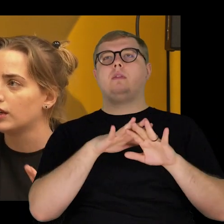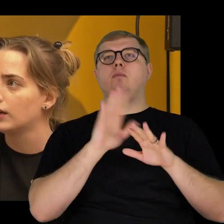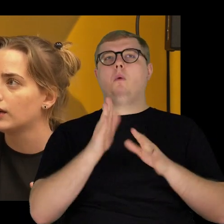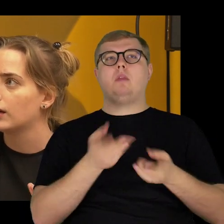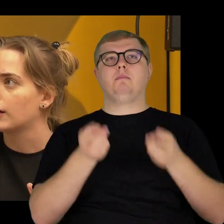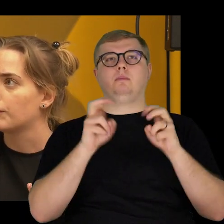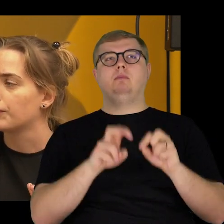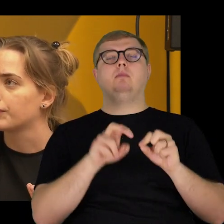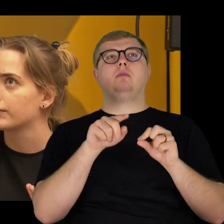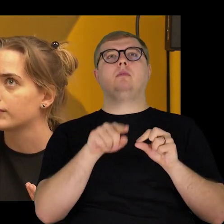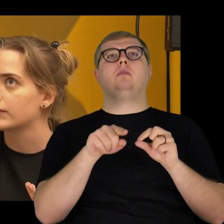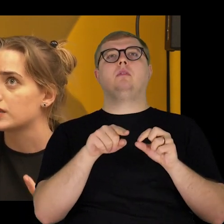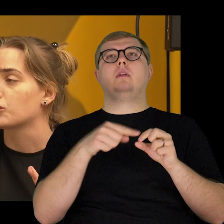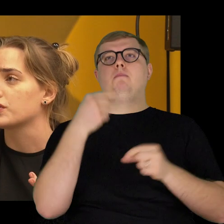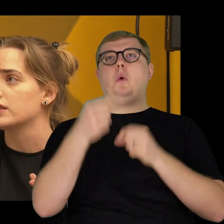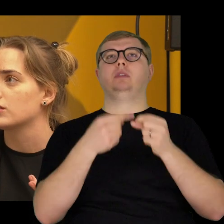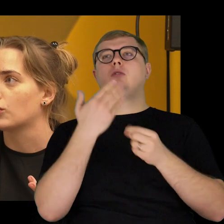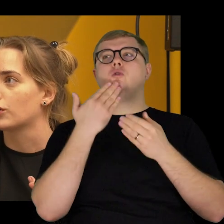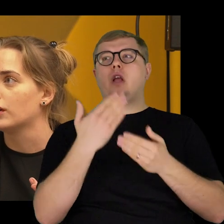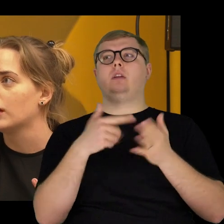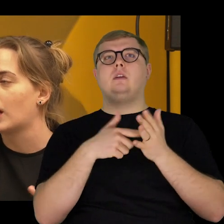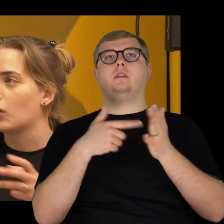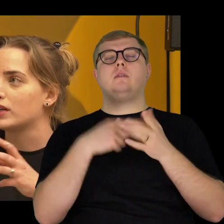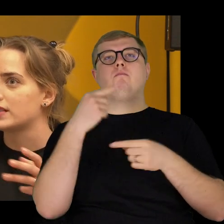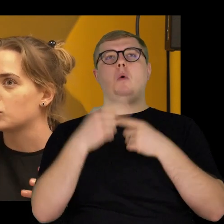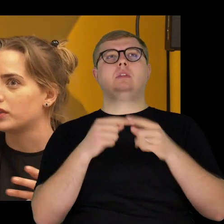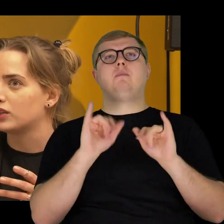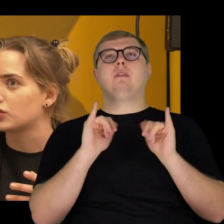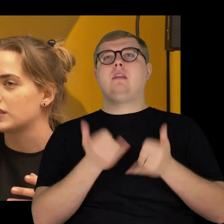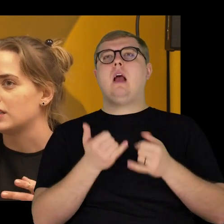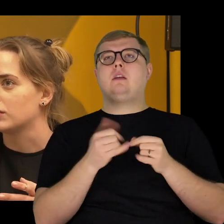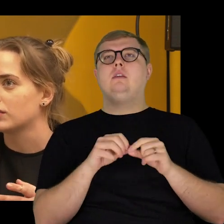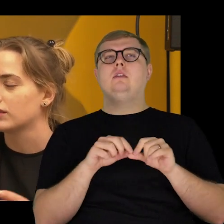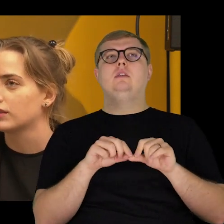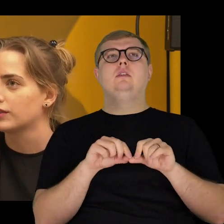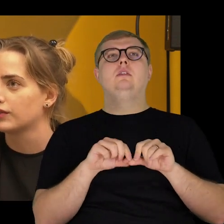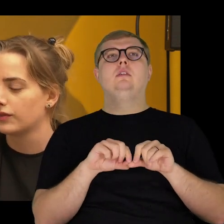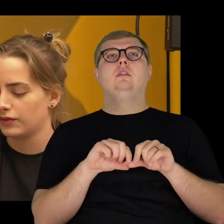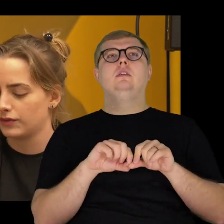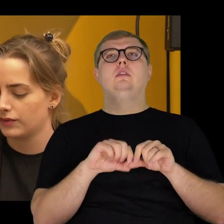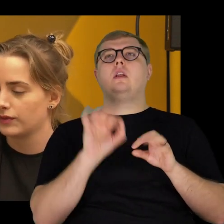those this process, or how is it within your team?